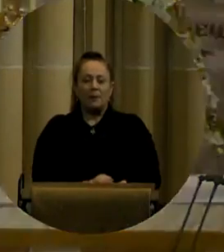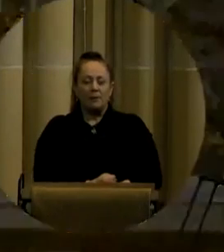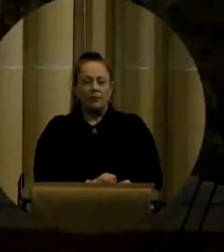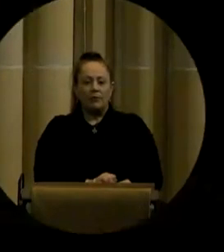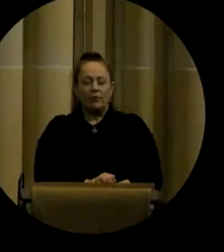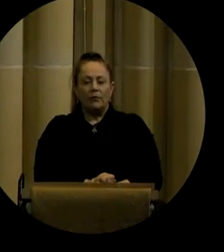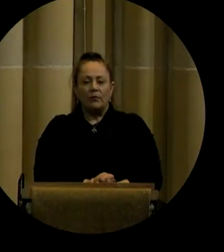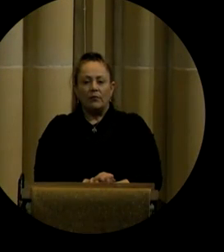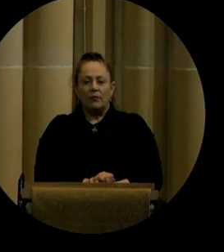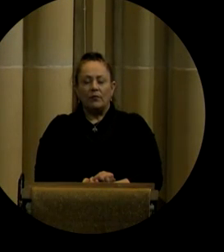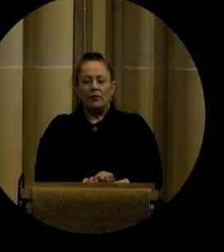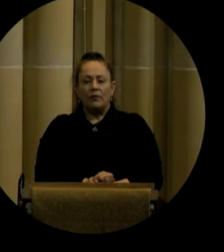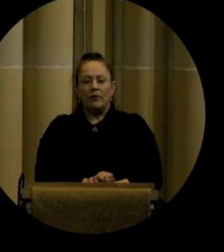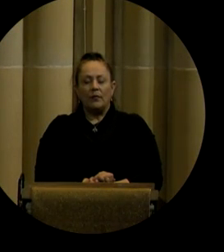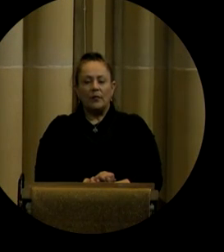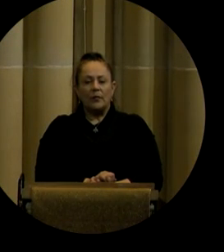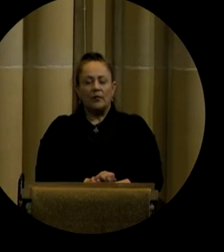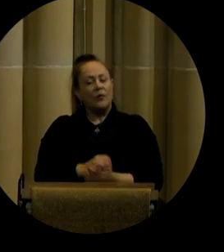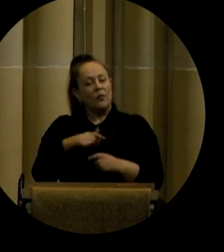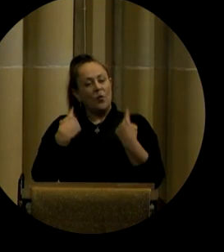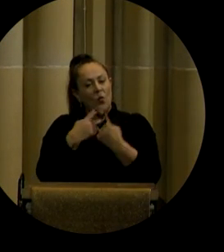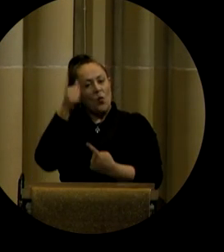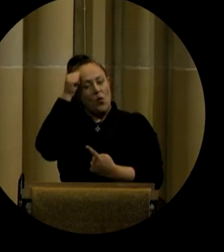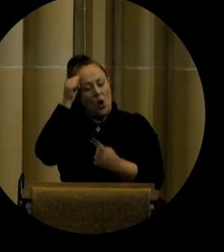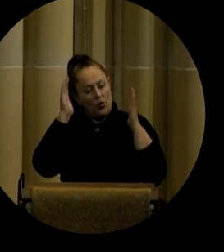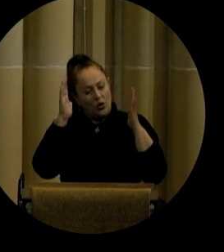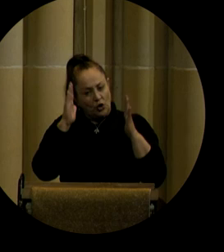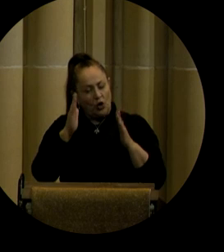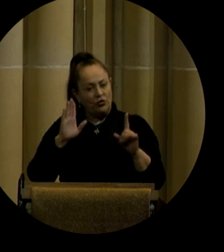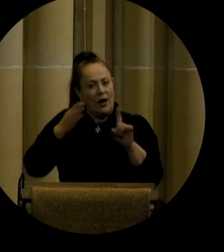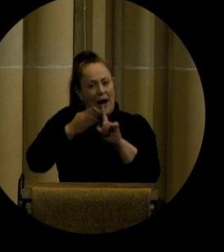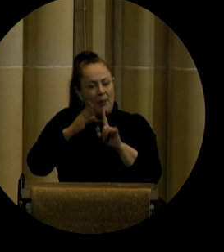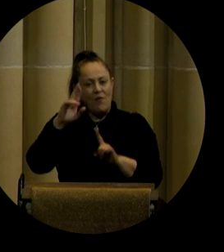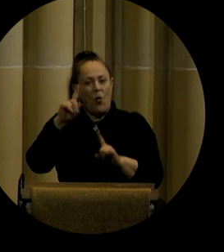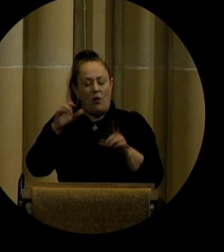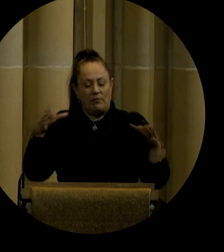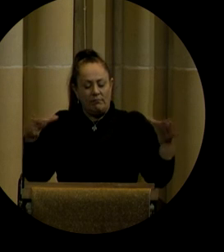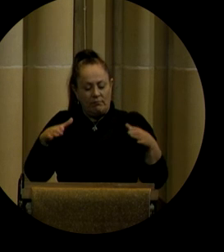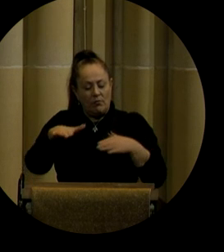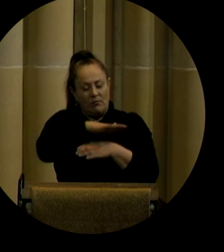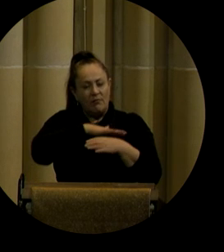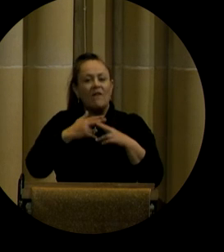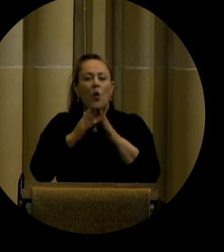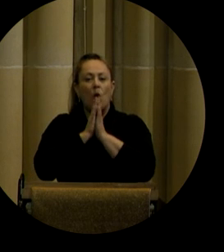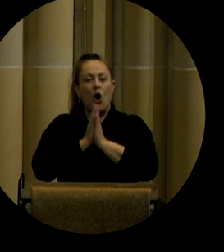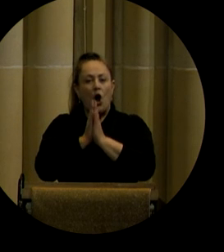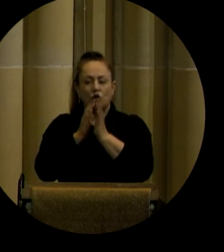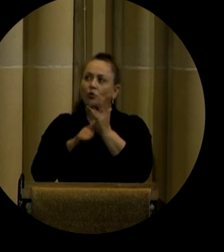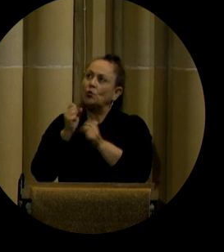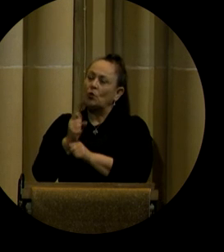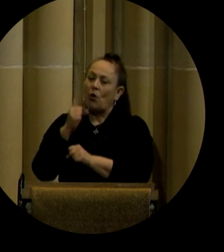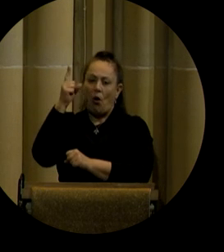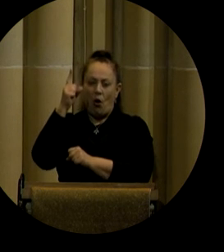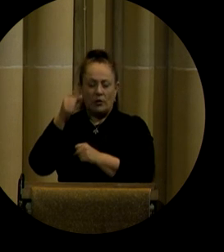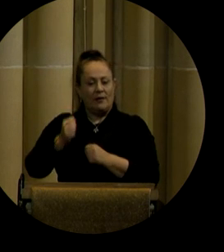We know that the first purpose of the church is the worthy worship of God, and our